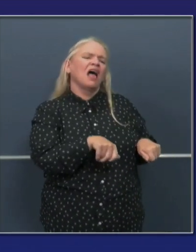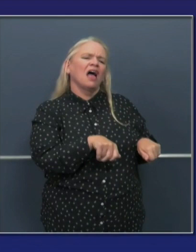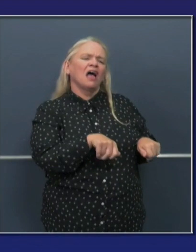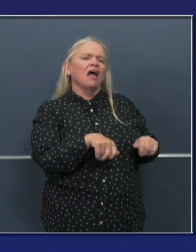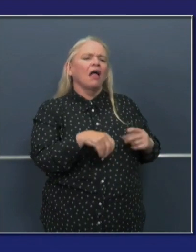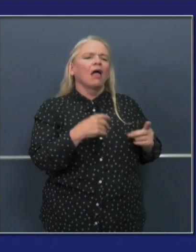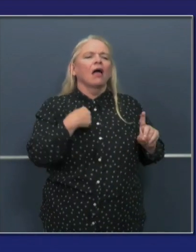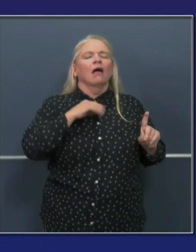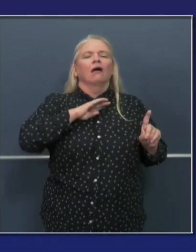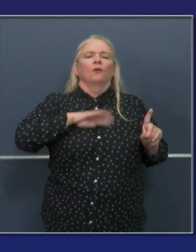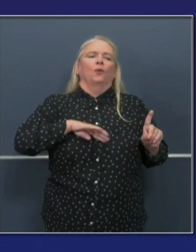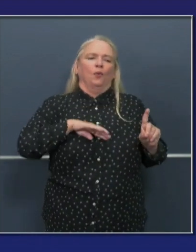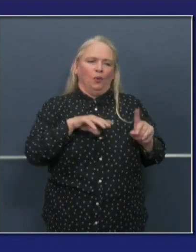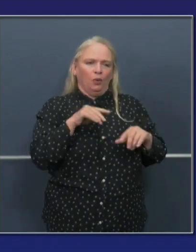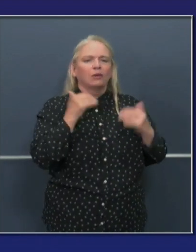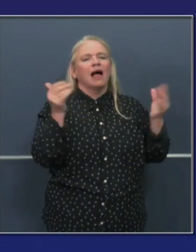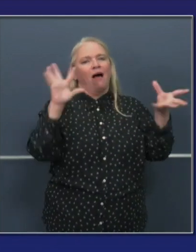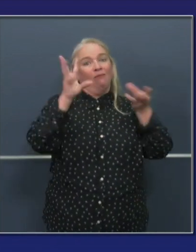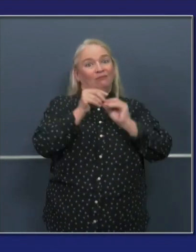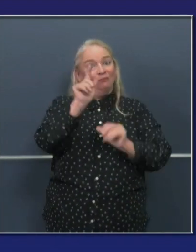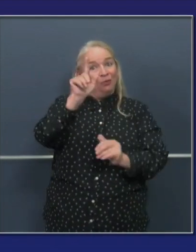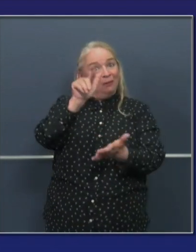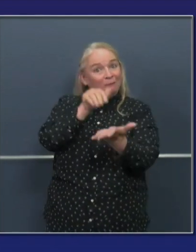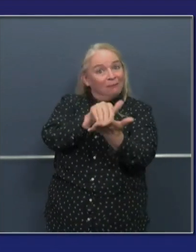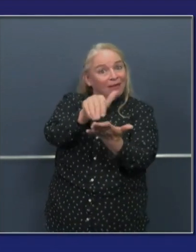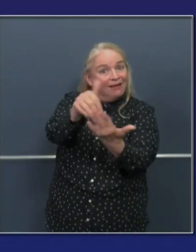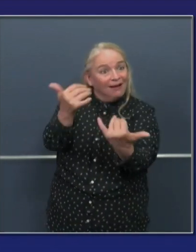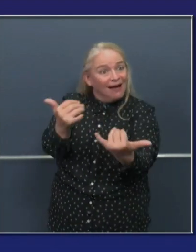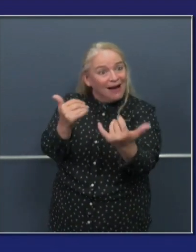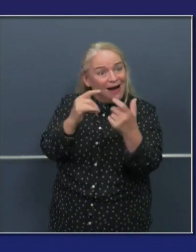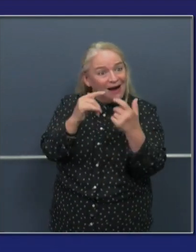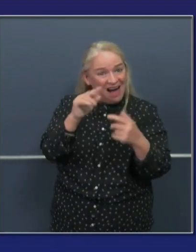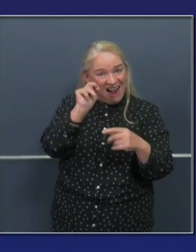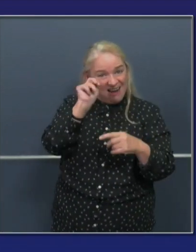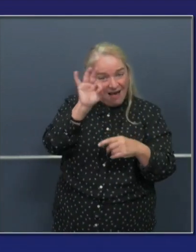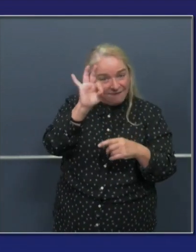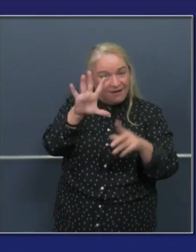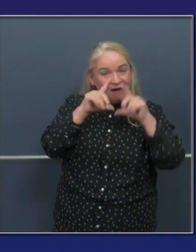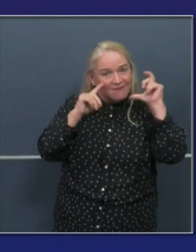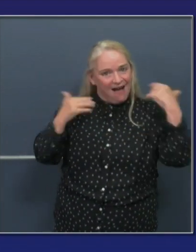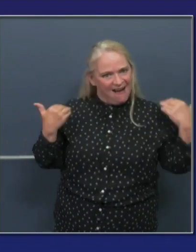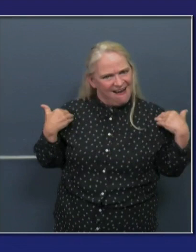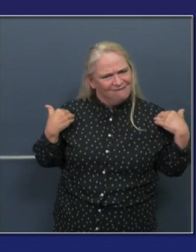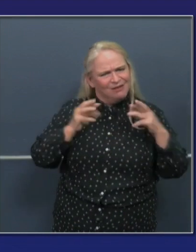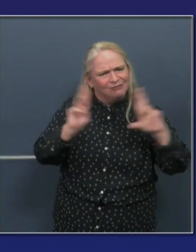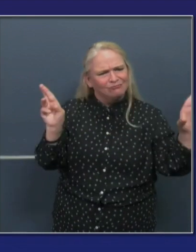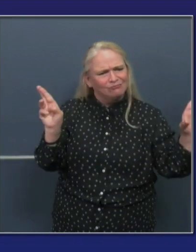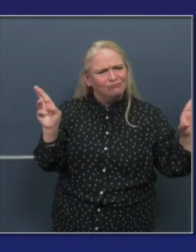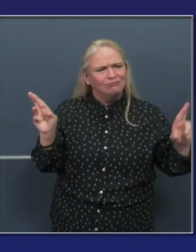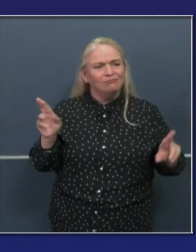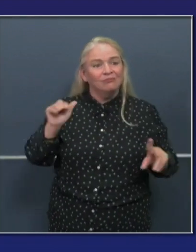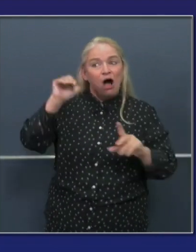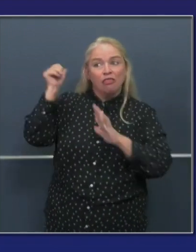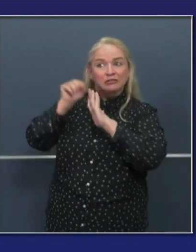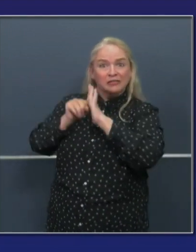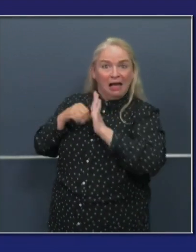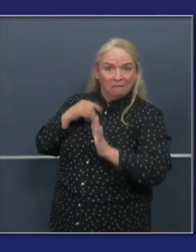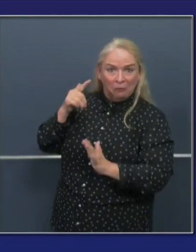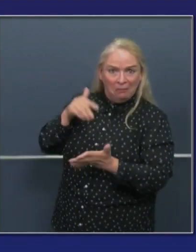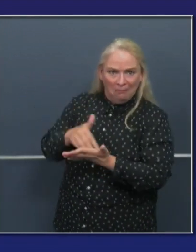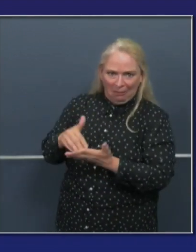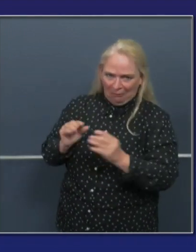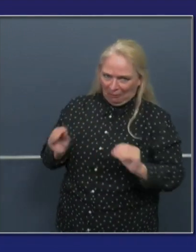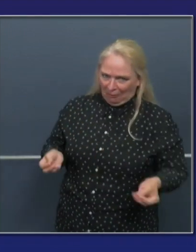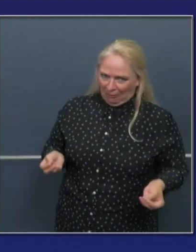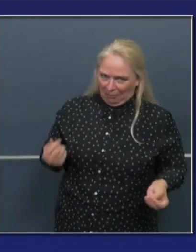masks. I don't know another state that was benefited from that kind of supply. But as we quickly